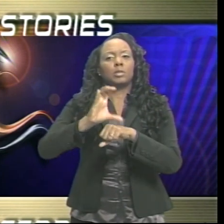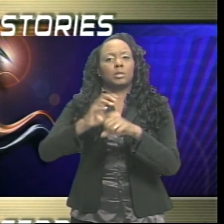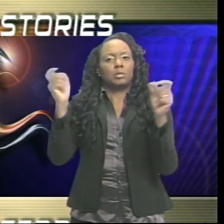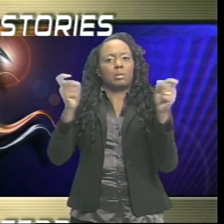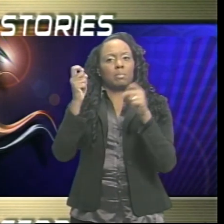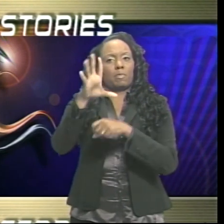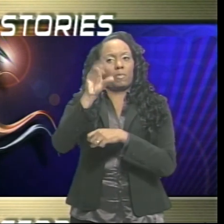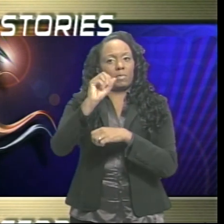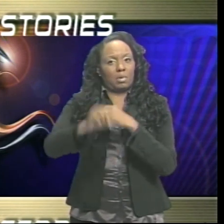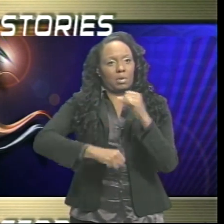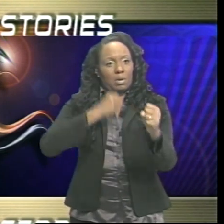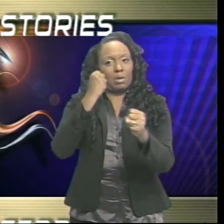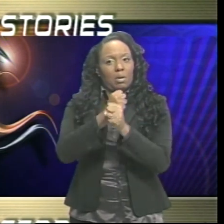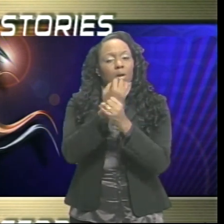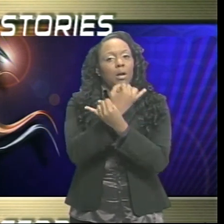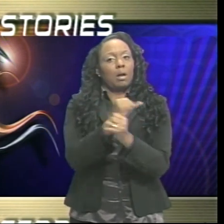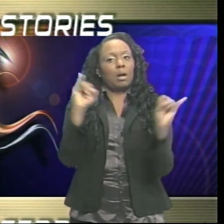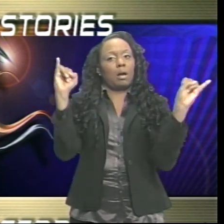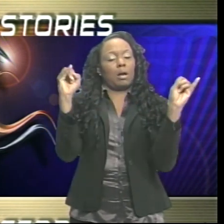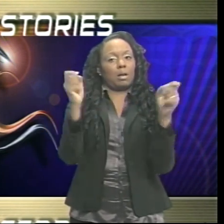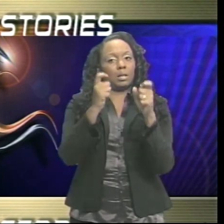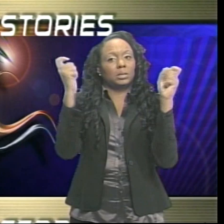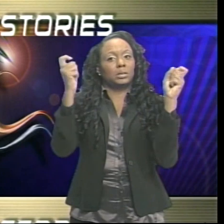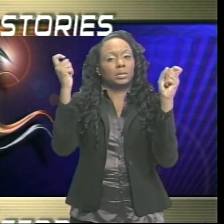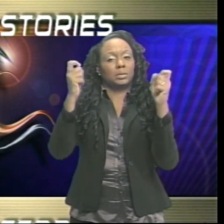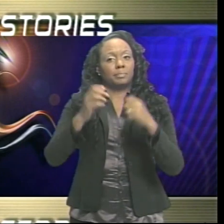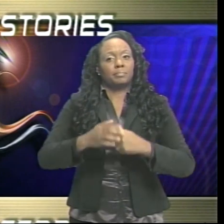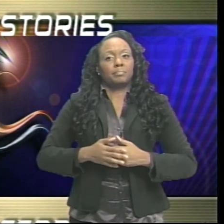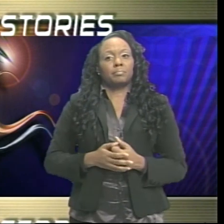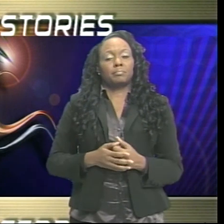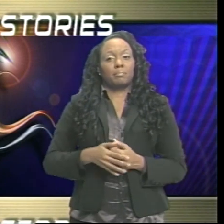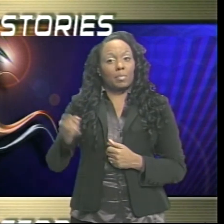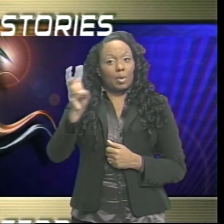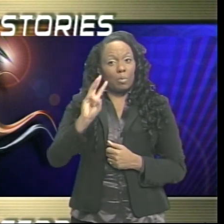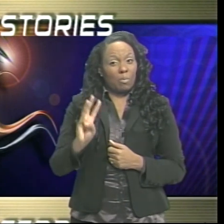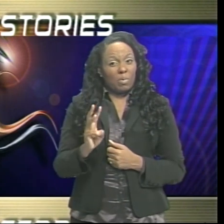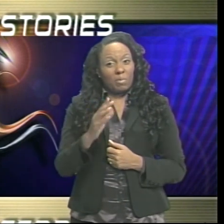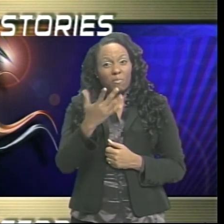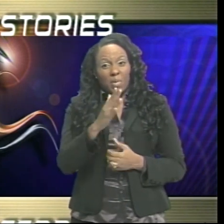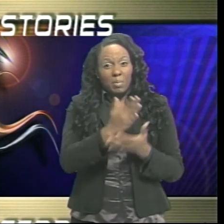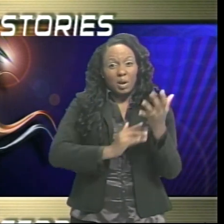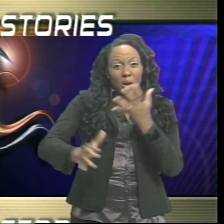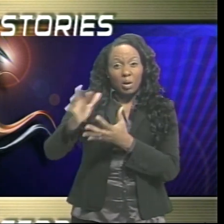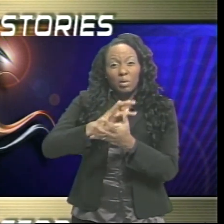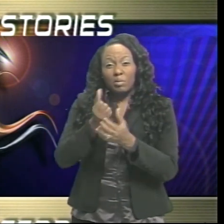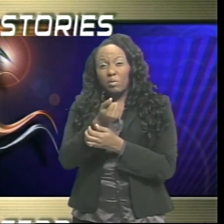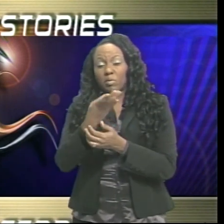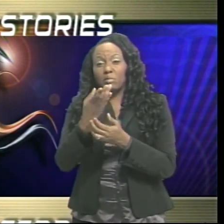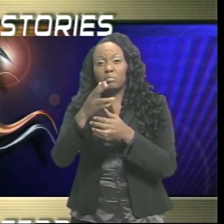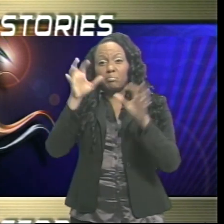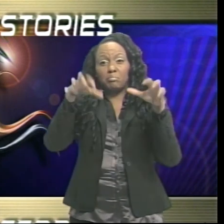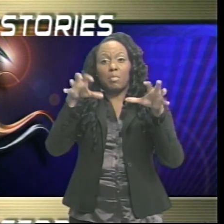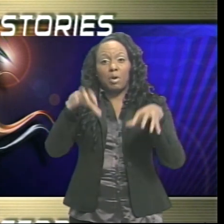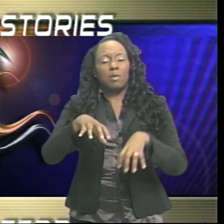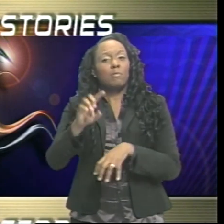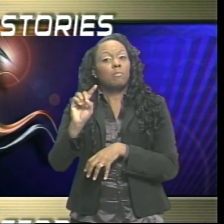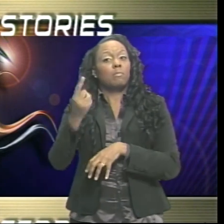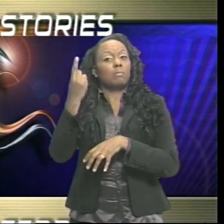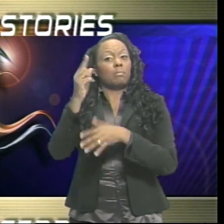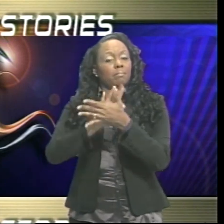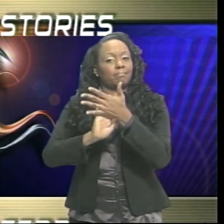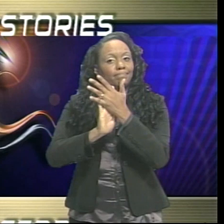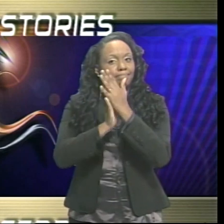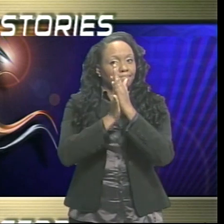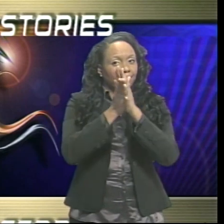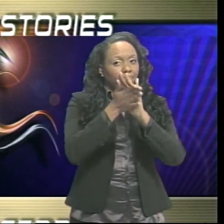50th anniversary of independence. In a look at the forecast now, tonight fair to partly cloudy with a few scattered showers at